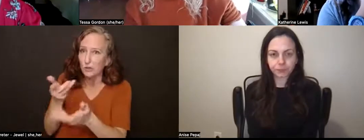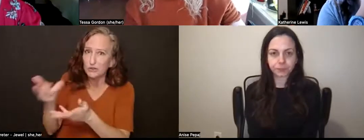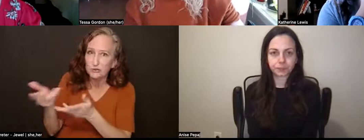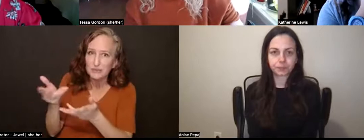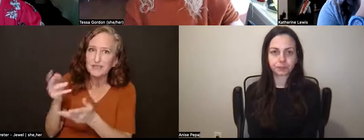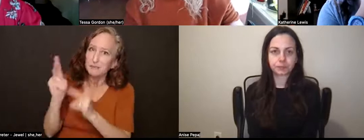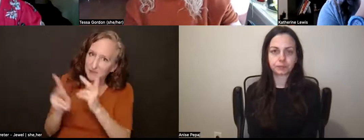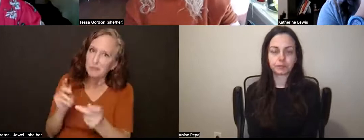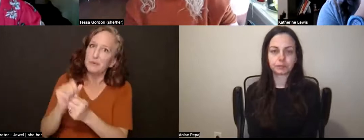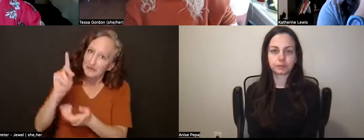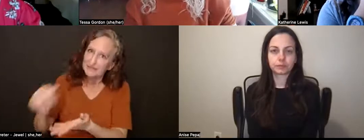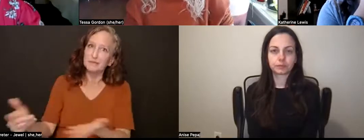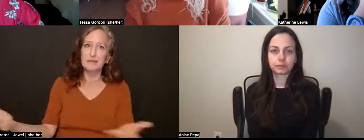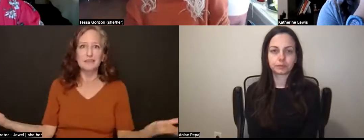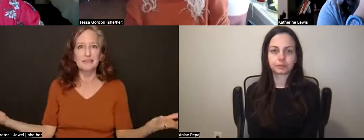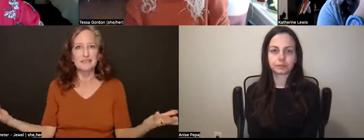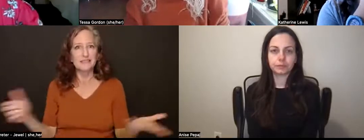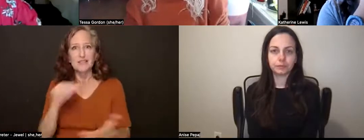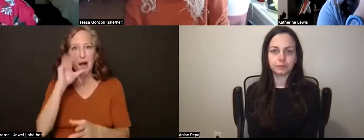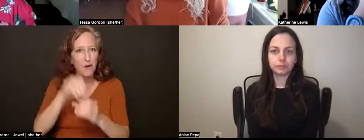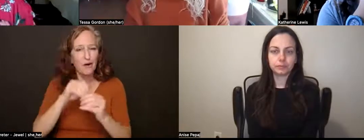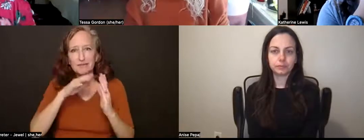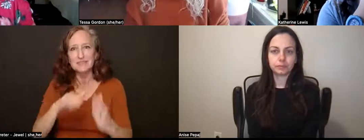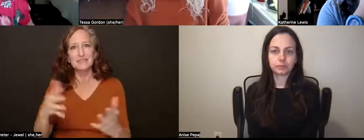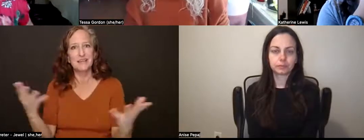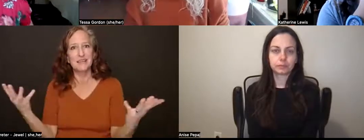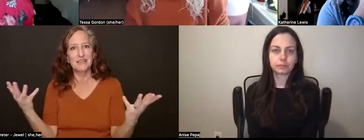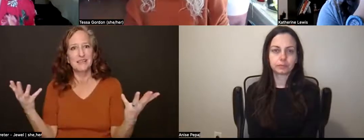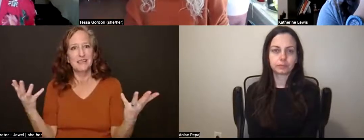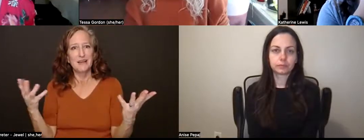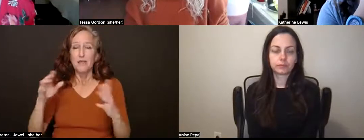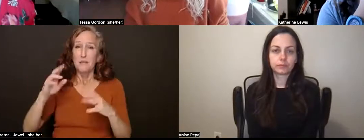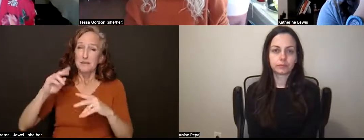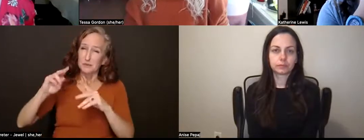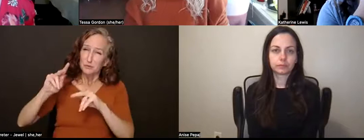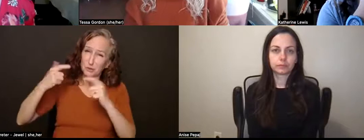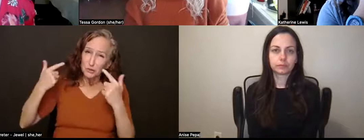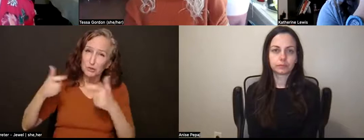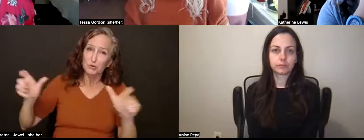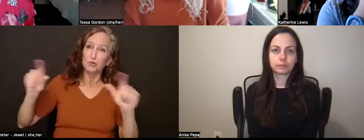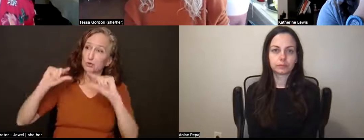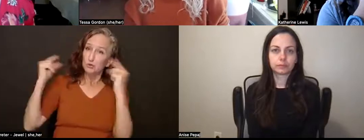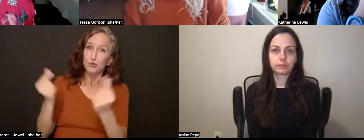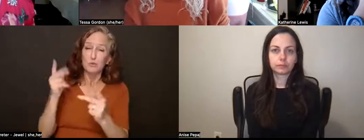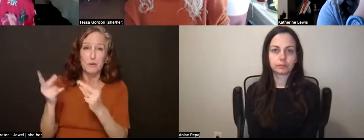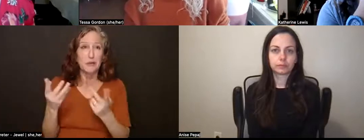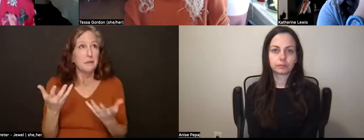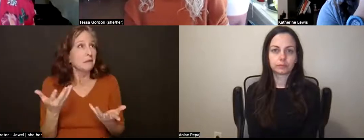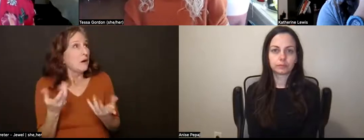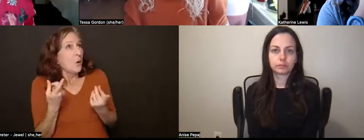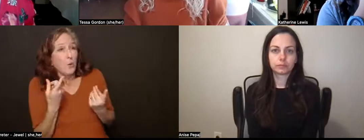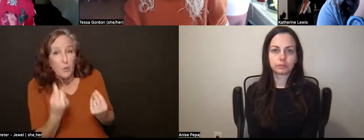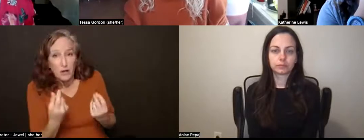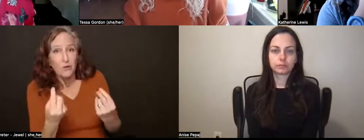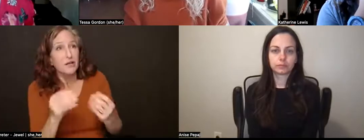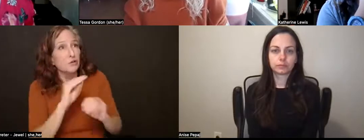who have disabilities. So then what happens is this entire group of people isn't informed on how this new vaccine